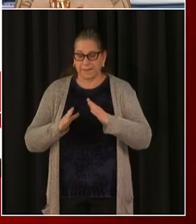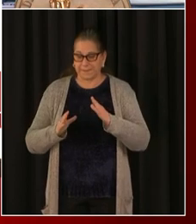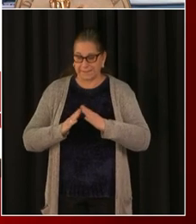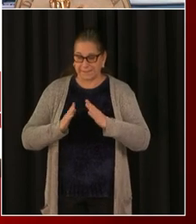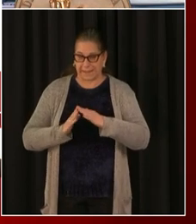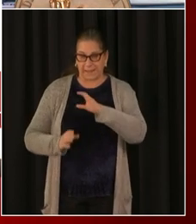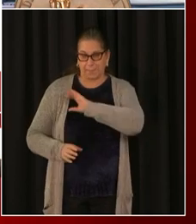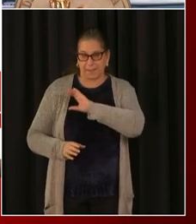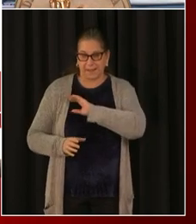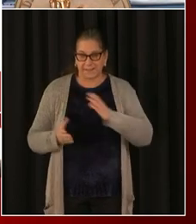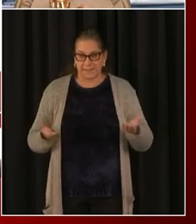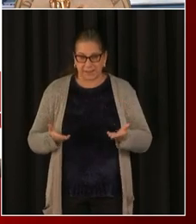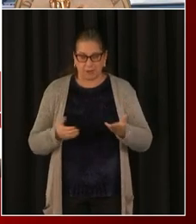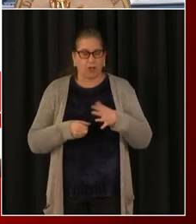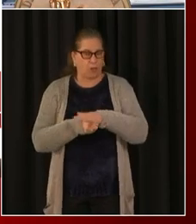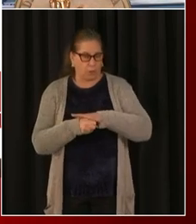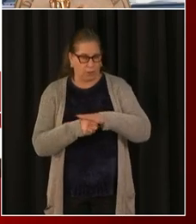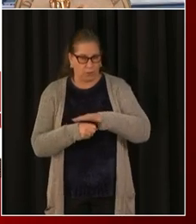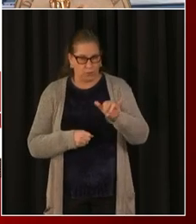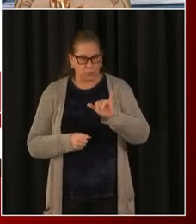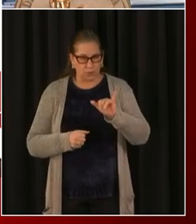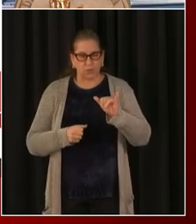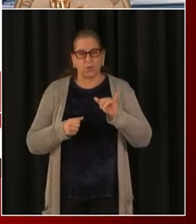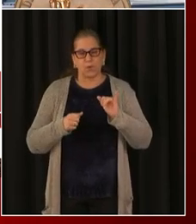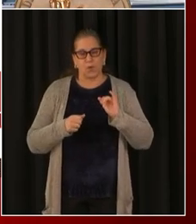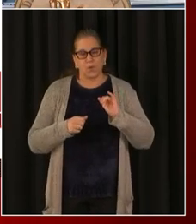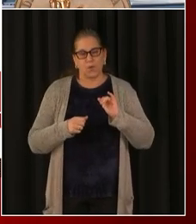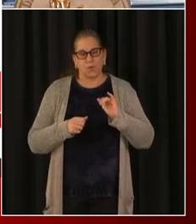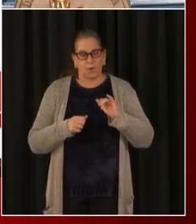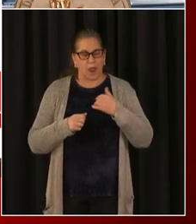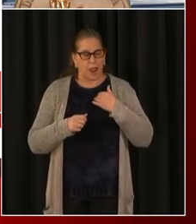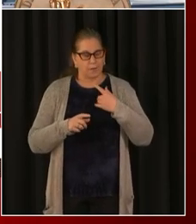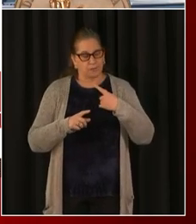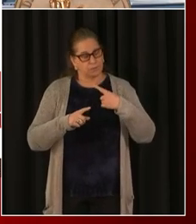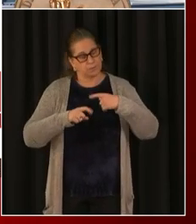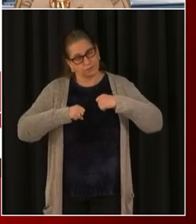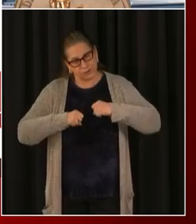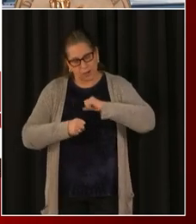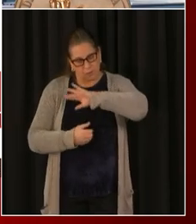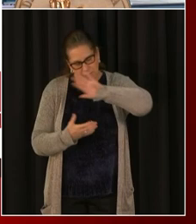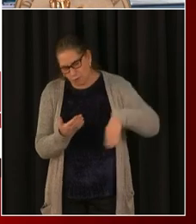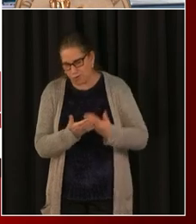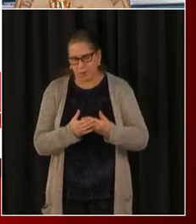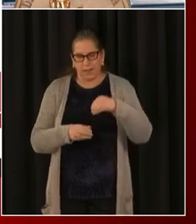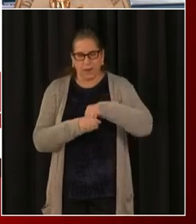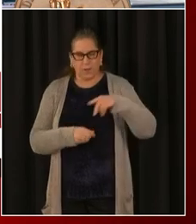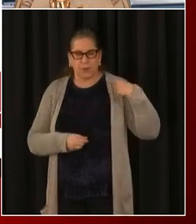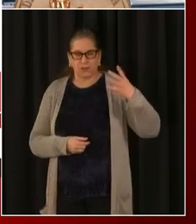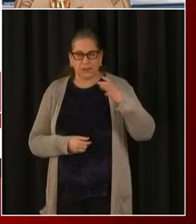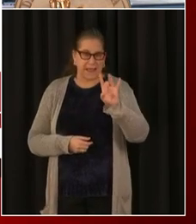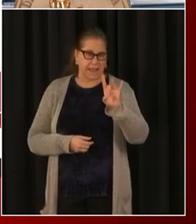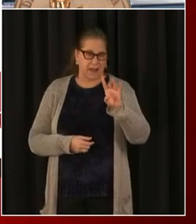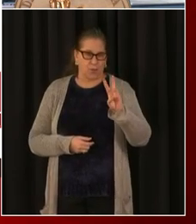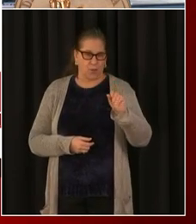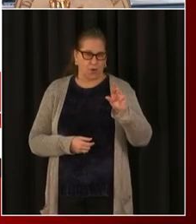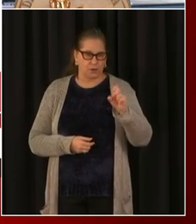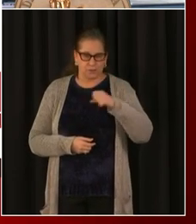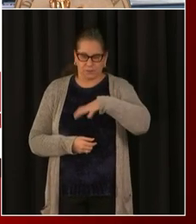mission in all 8 wards remains possible. In addition, I asked the Attorney General at the